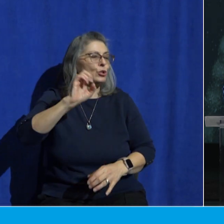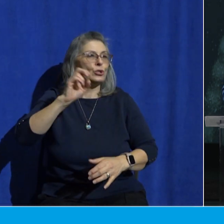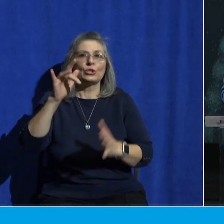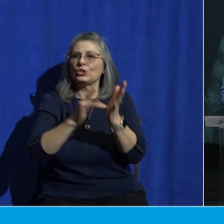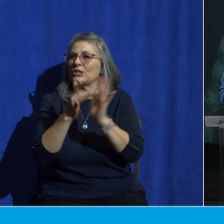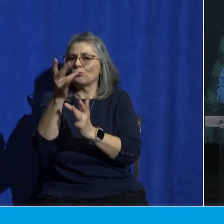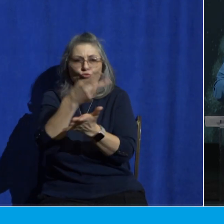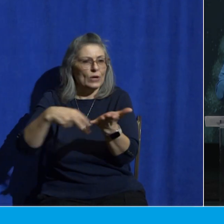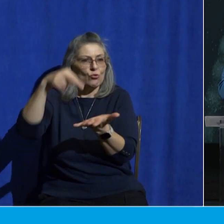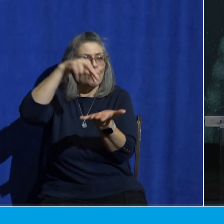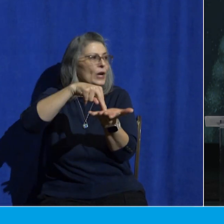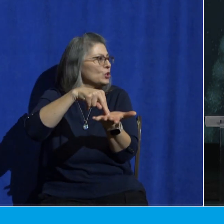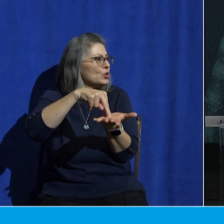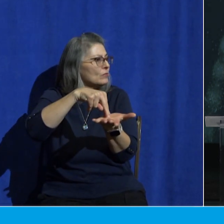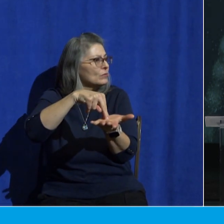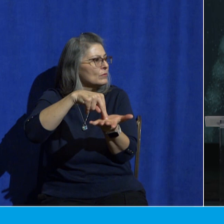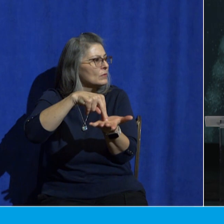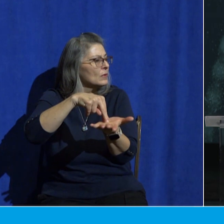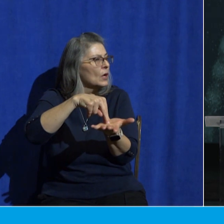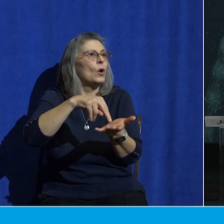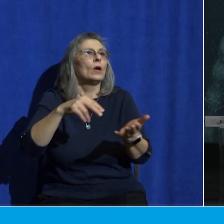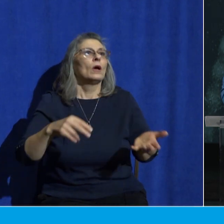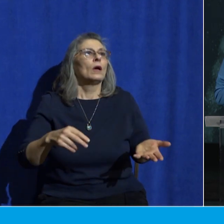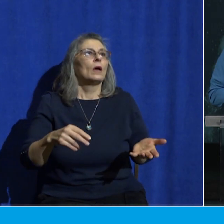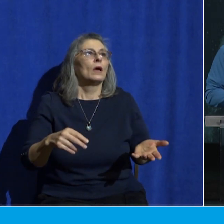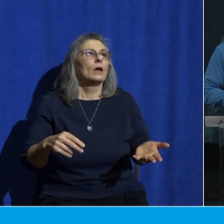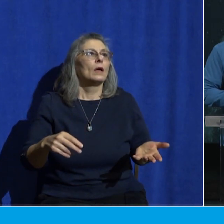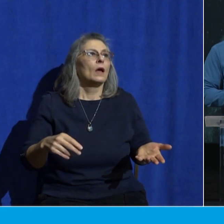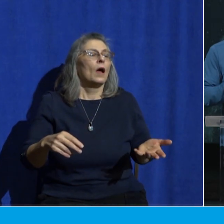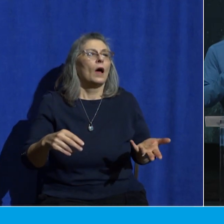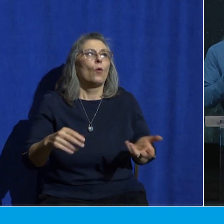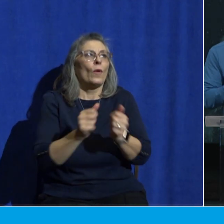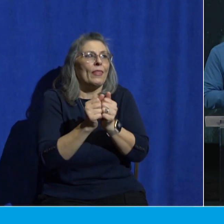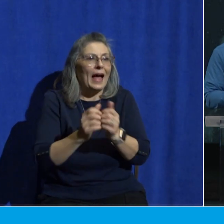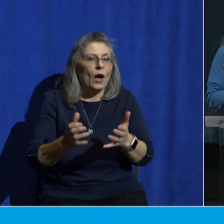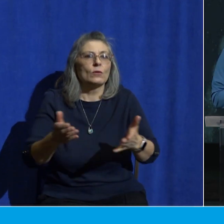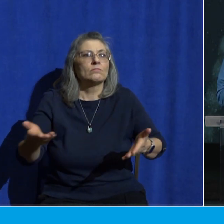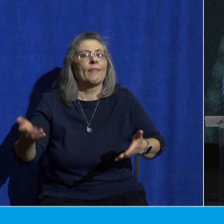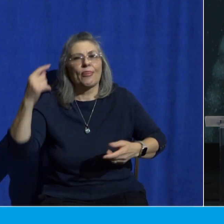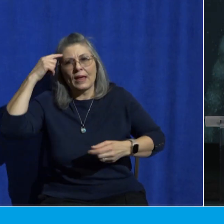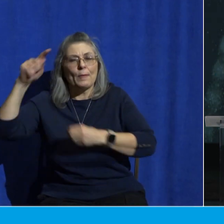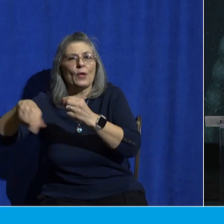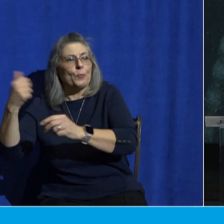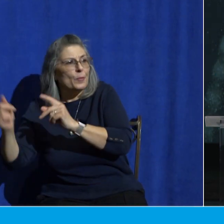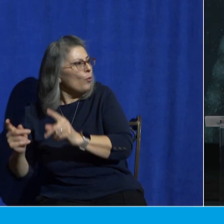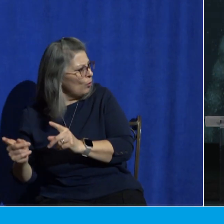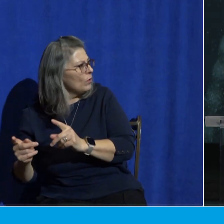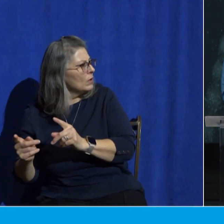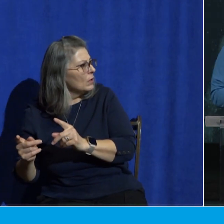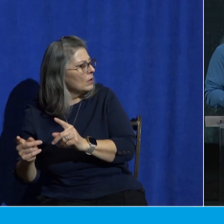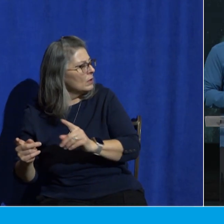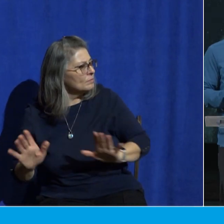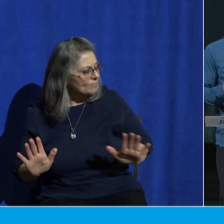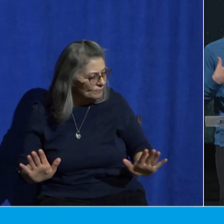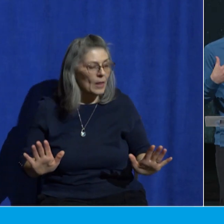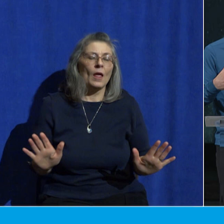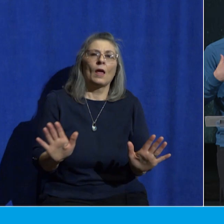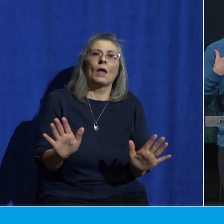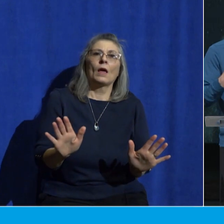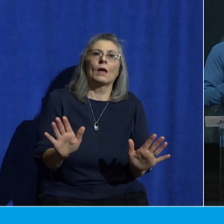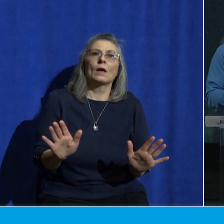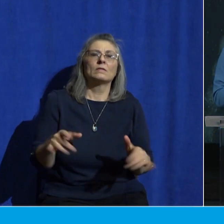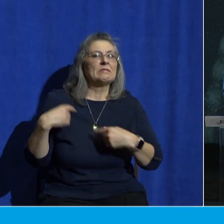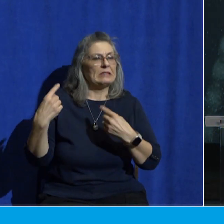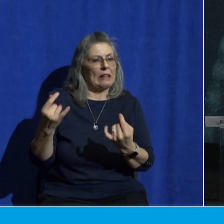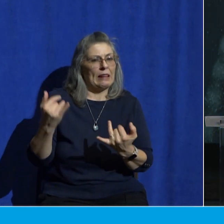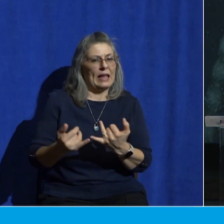resurrection of Jesus. I shared in an email that went out this last week, and just think of two stories of people who come to know Christ over the last couple of weeks. So we've been